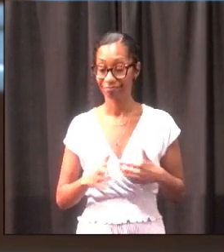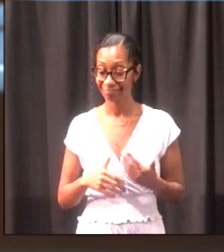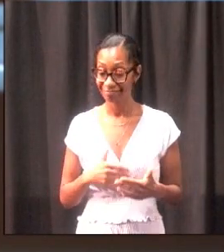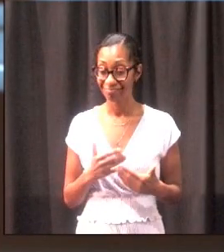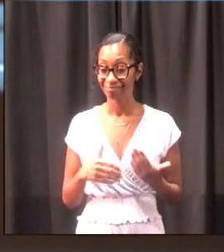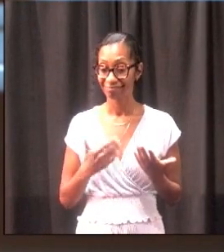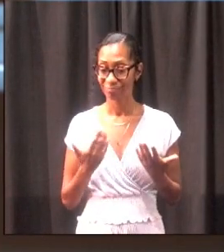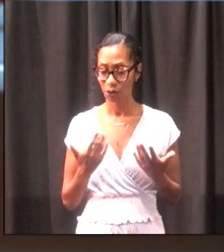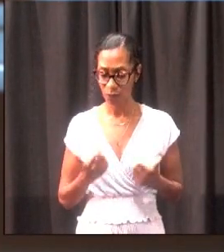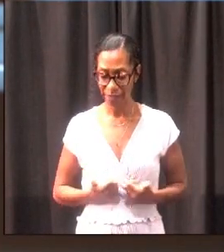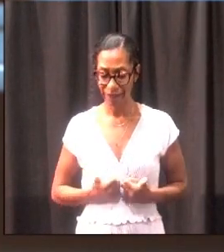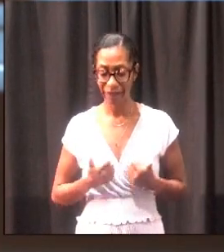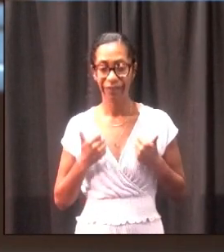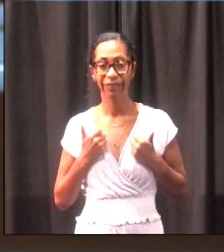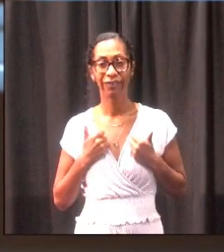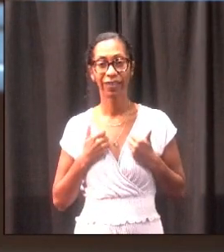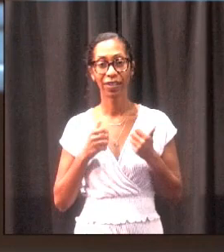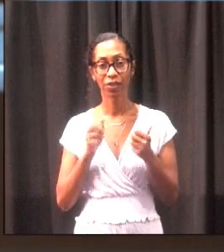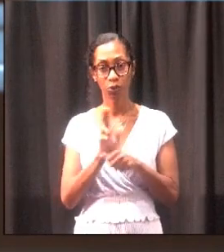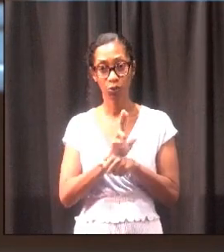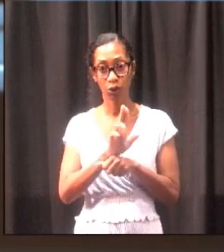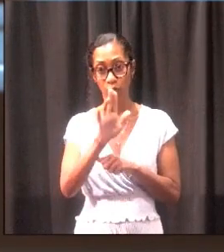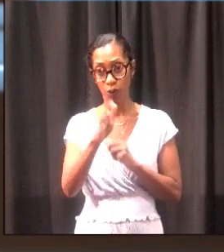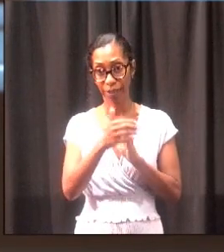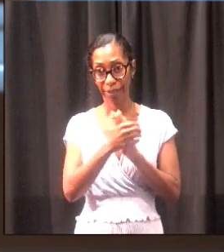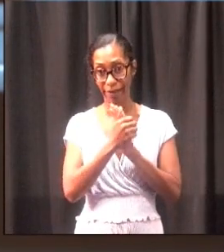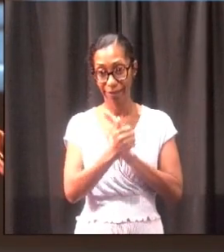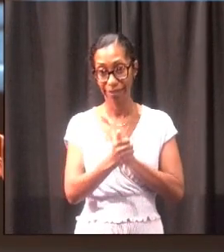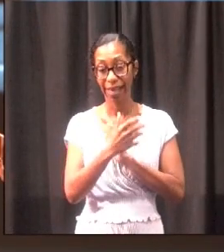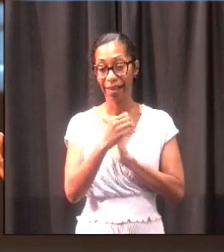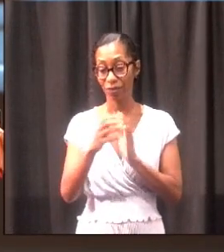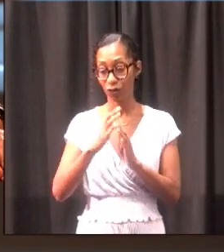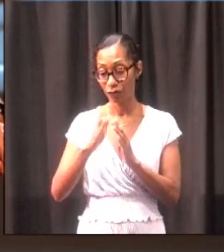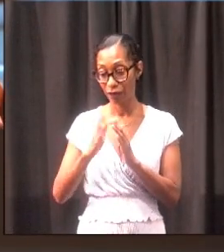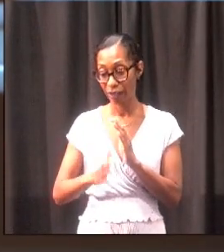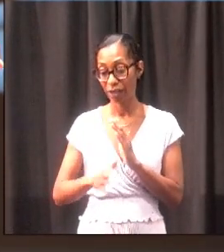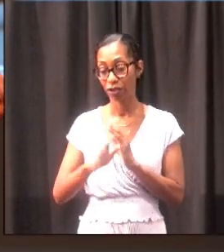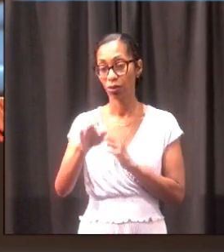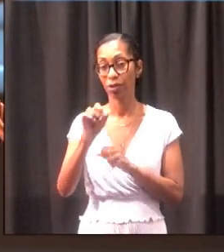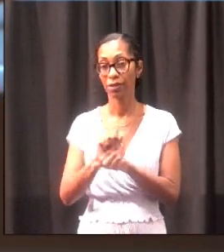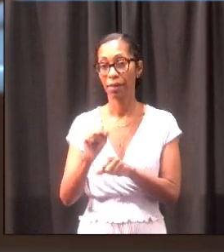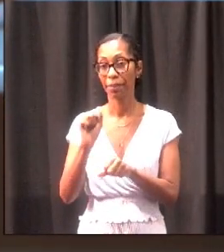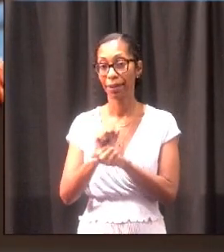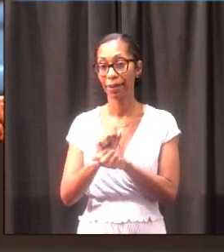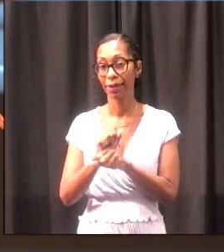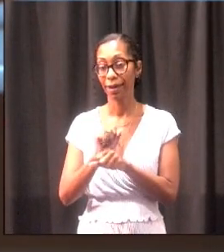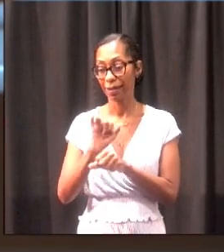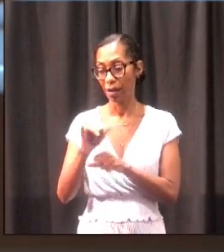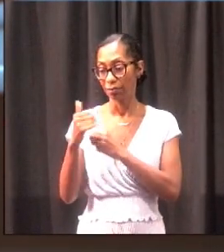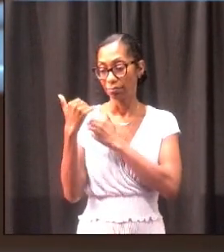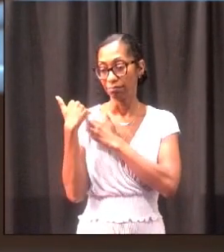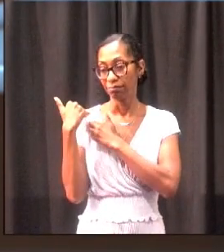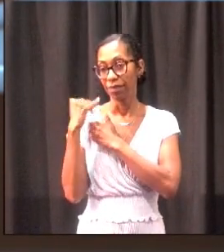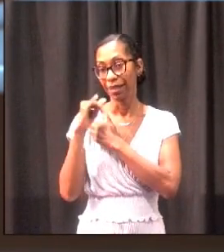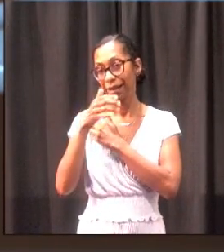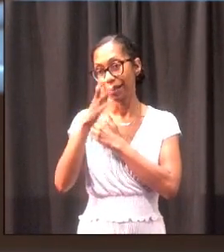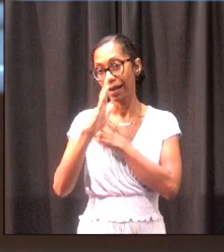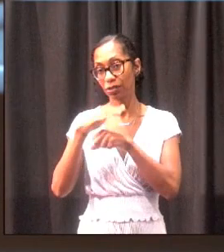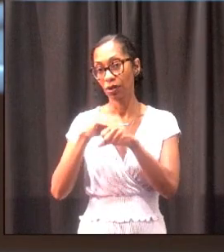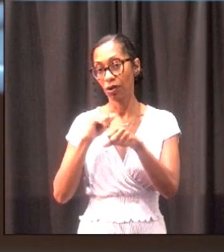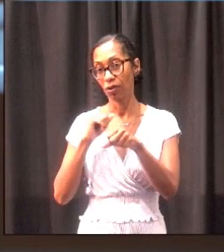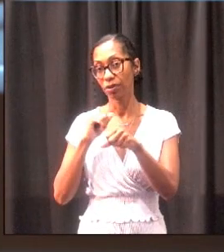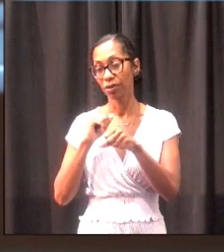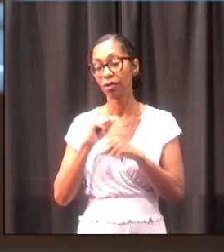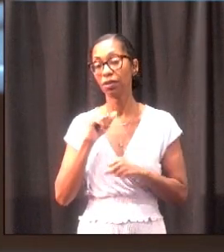that particular gift and to, watch this, complete the assignment that God has placed on your life. The grace